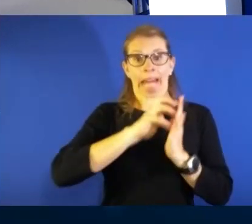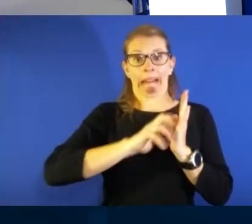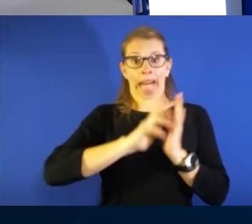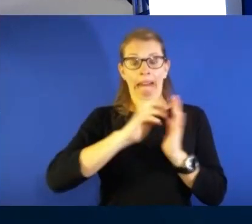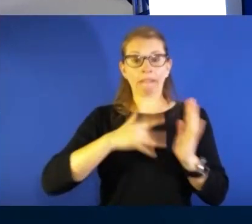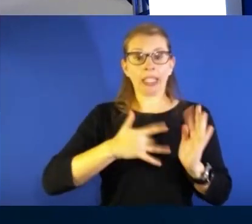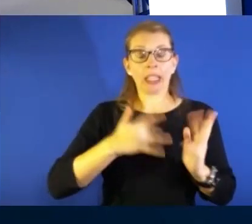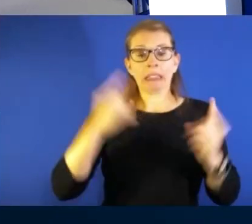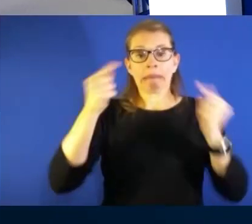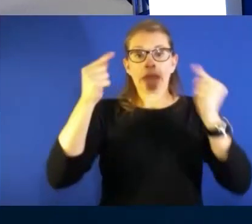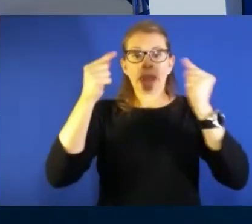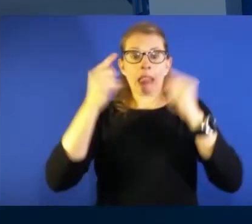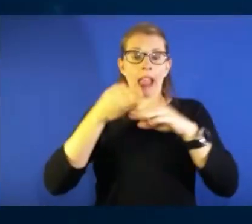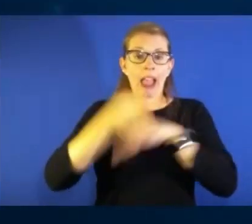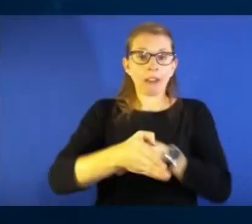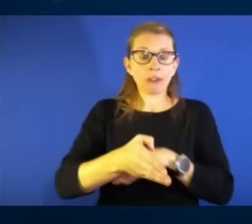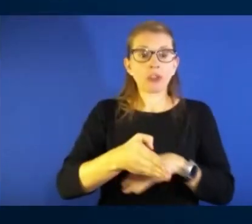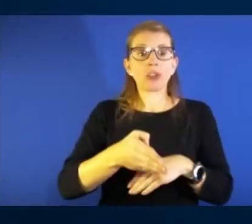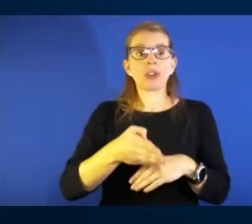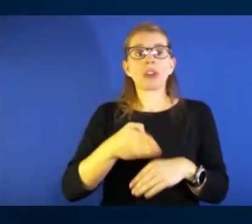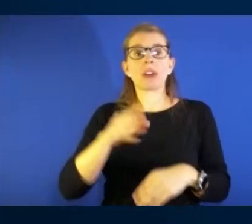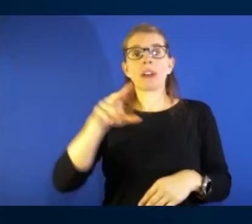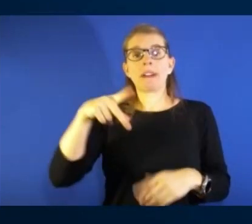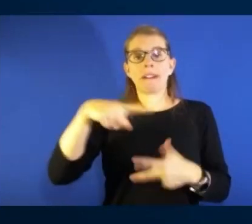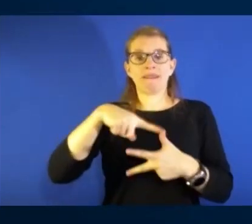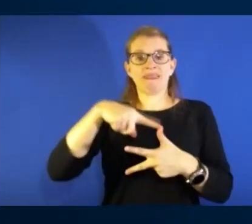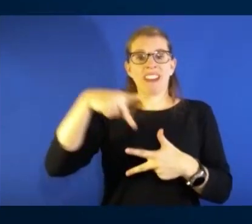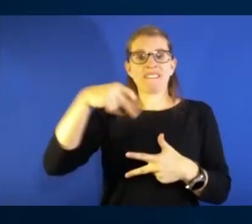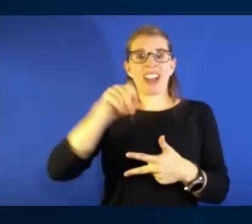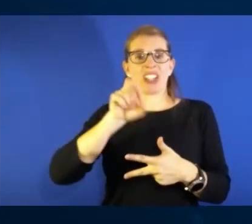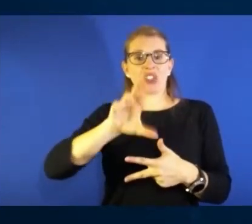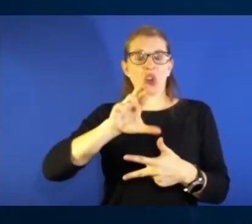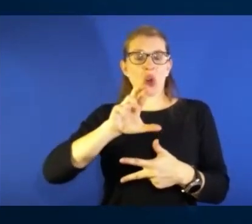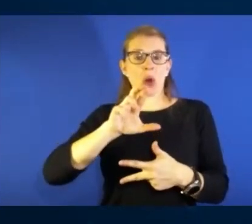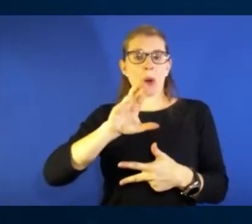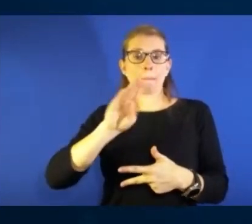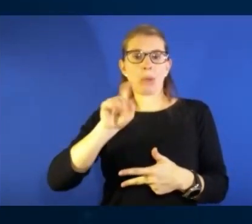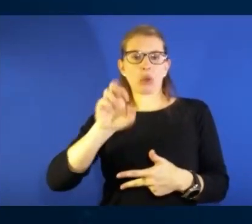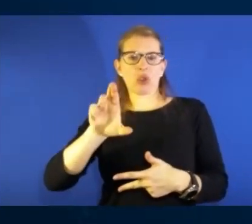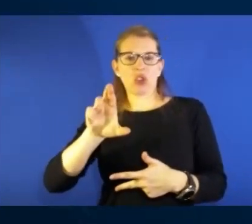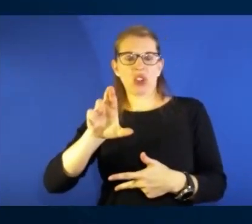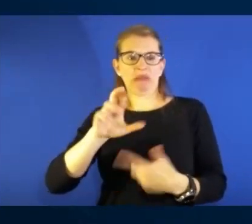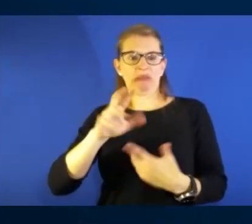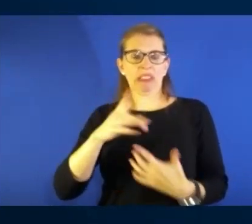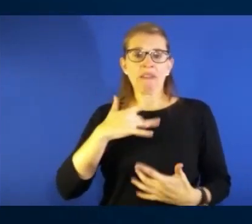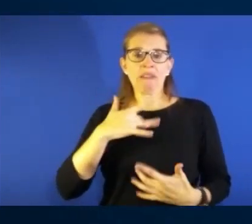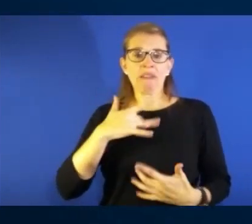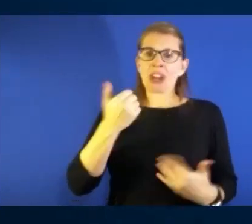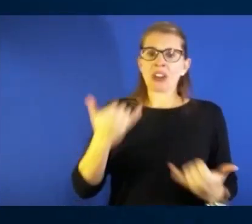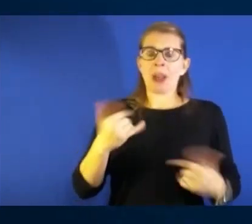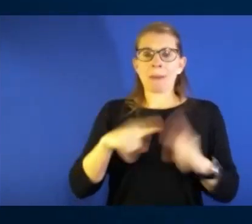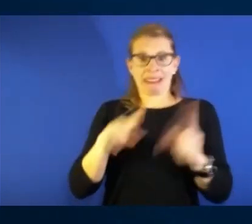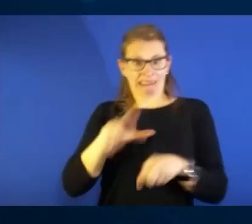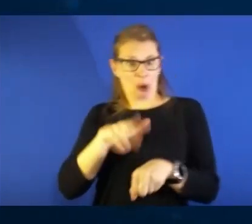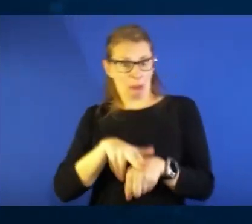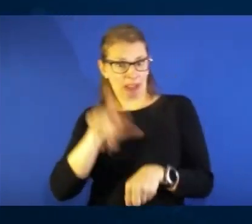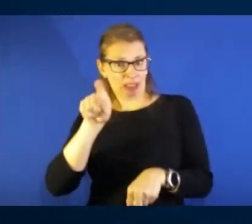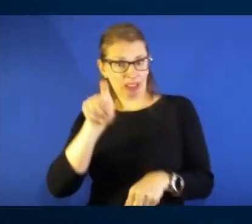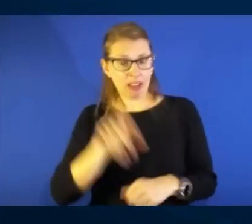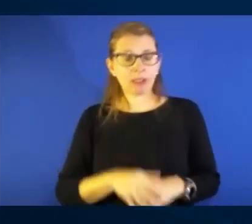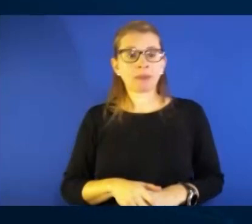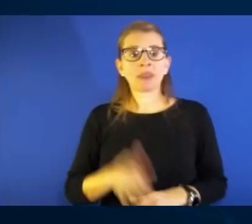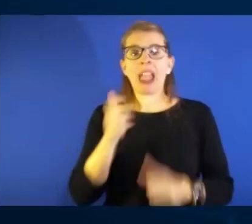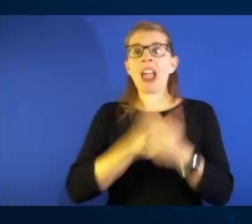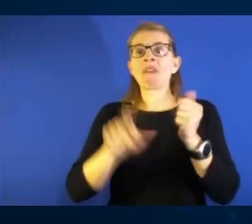headaches after getting my Pfizer booster. Feeling pretty good now, but is that normal? Yeah, I think everyone kind of responded differently